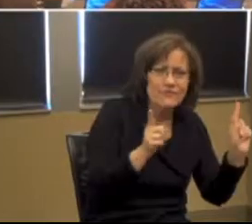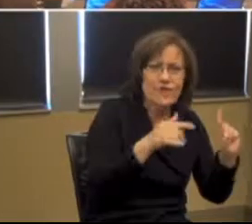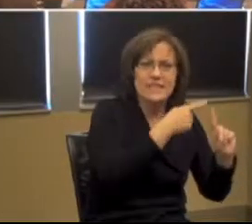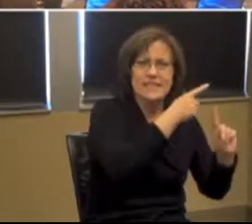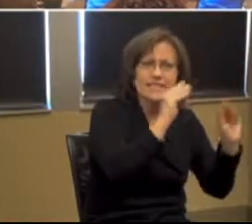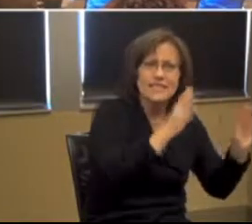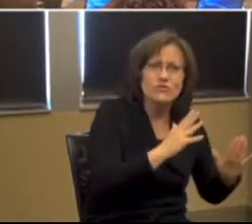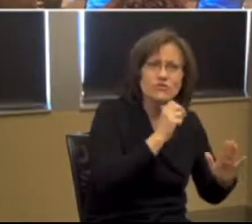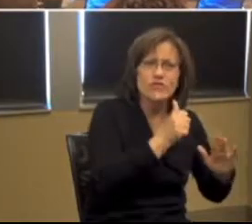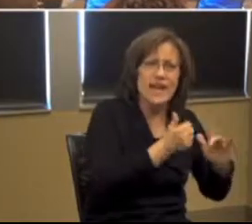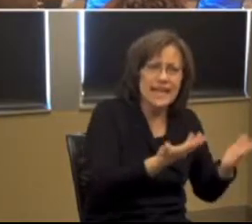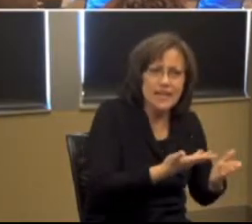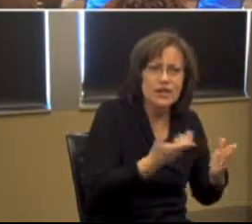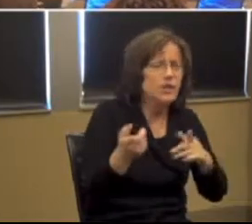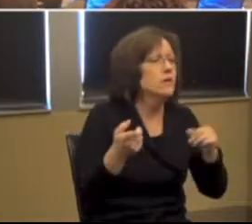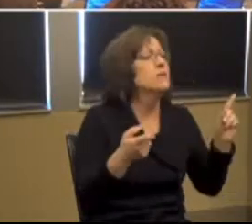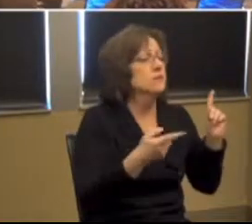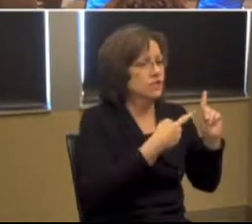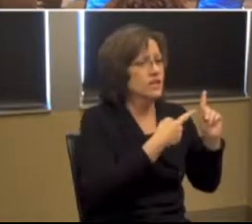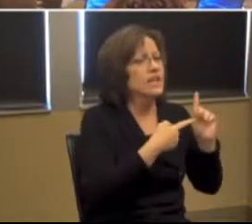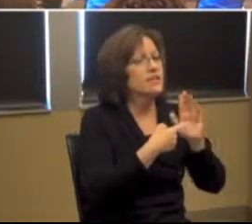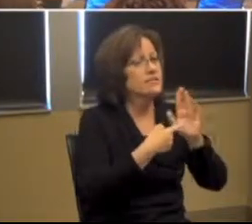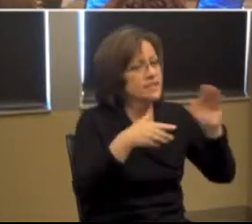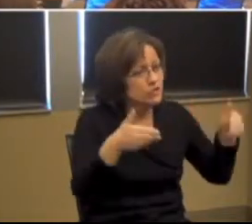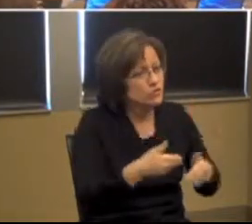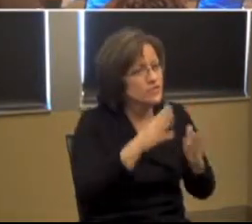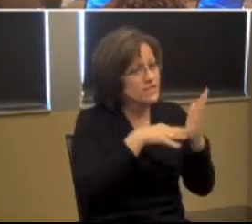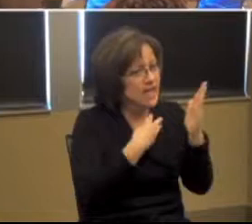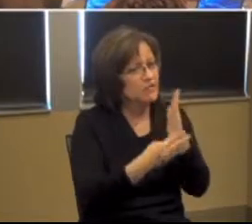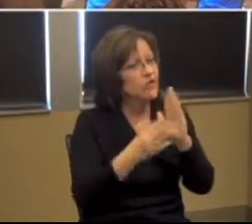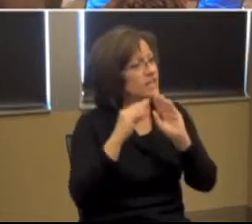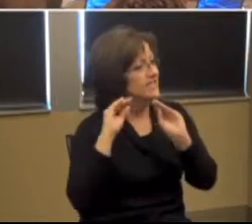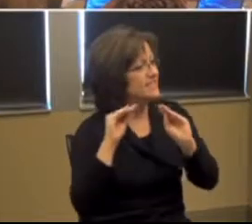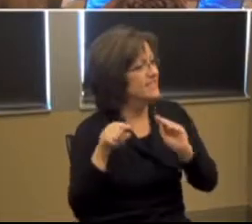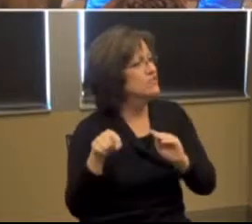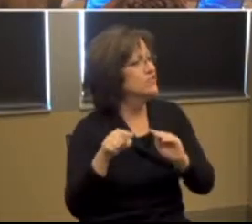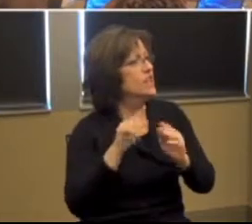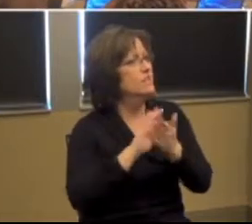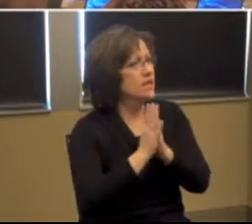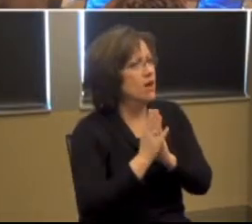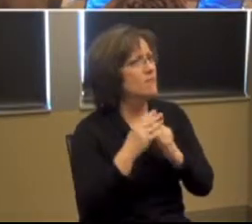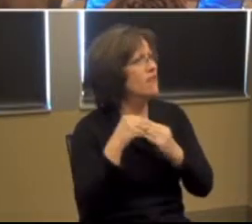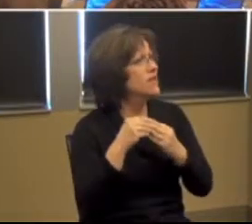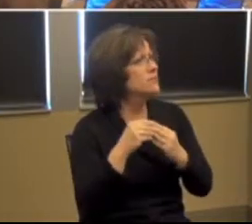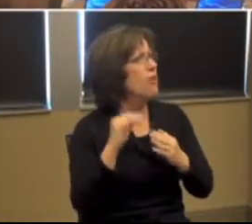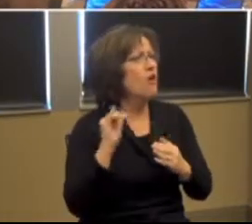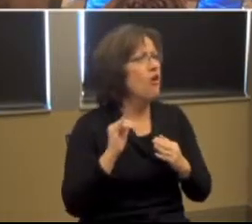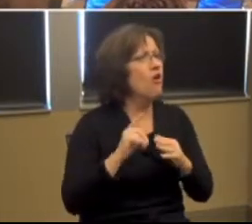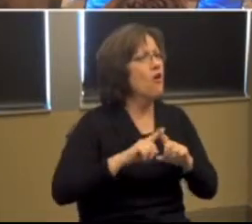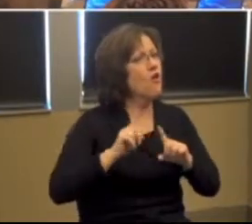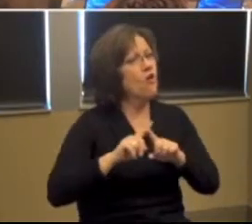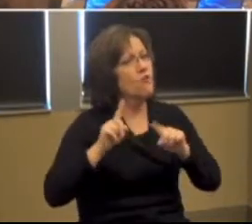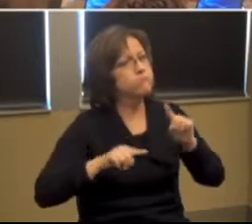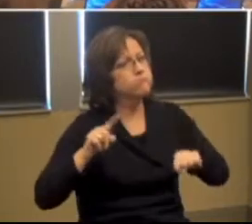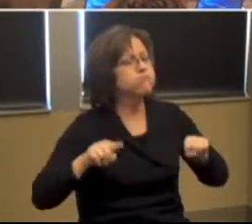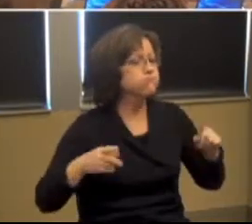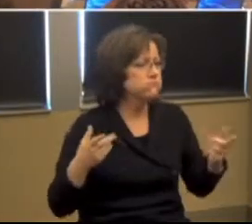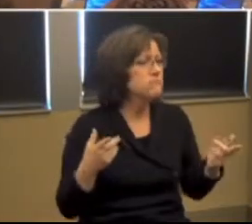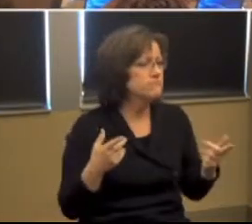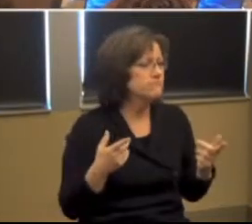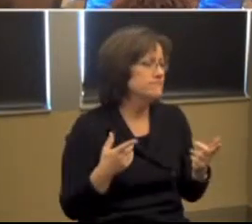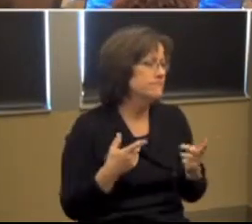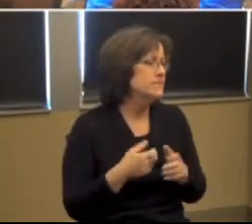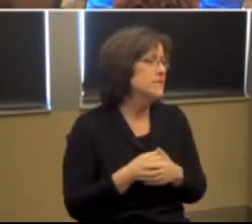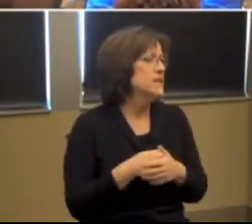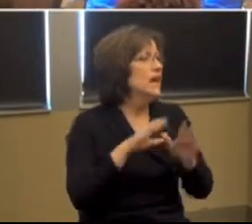introduce change and teach flexibility. And so you guys have already brought us onto this, but class-wide schedules